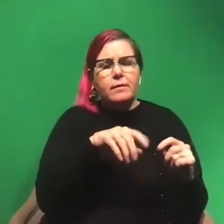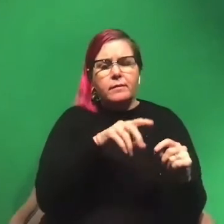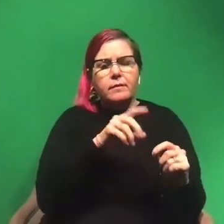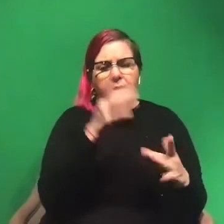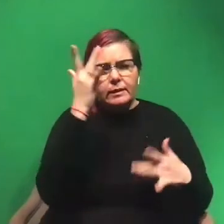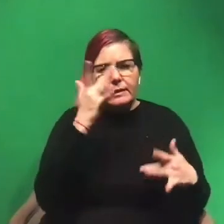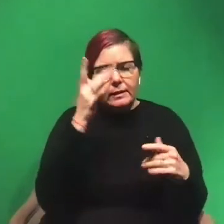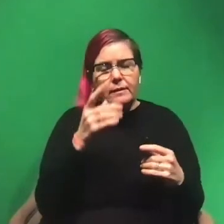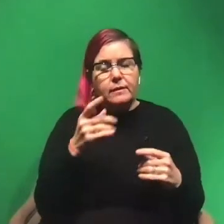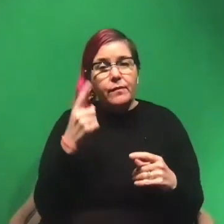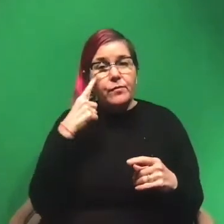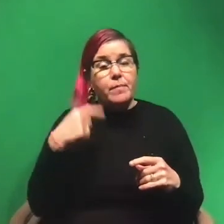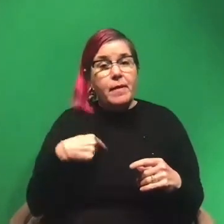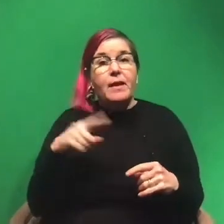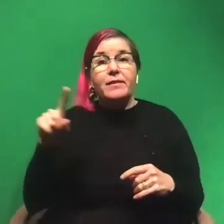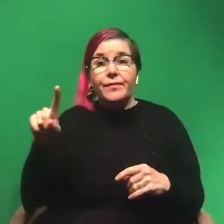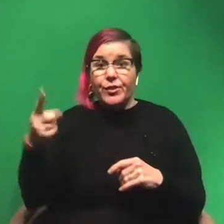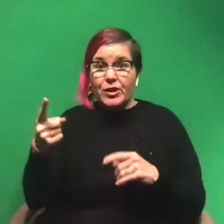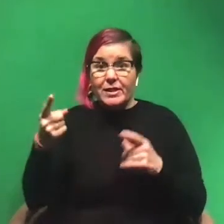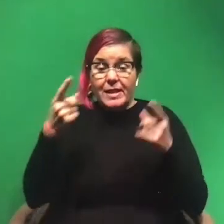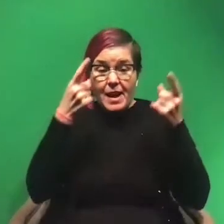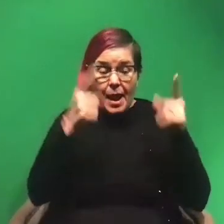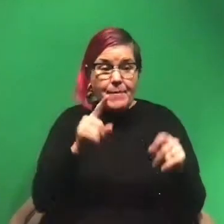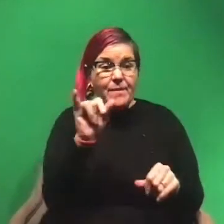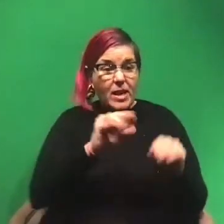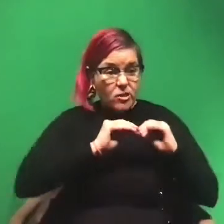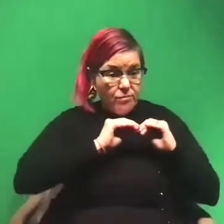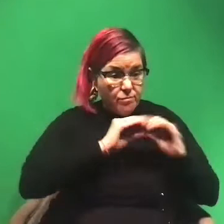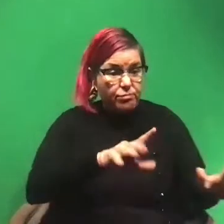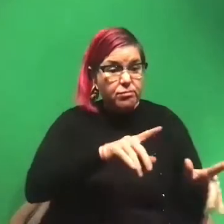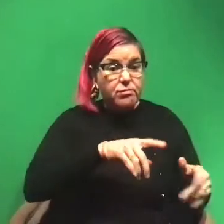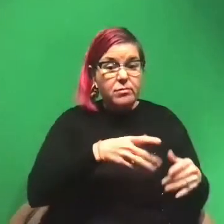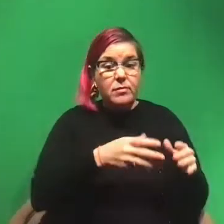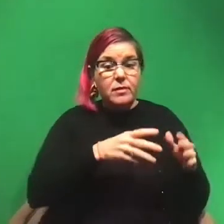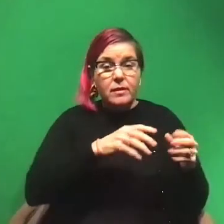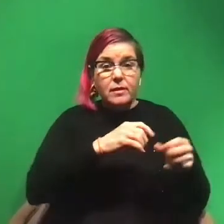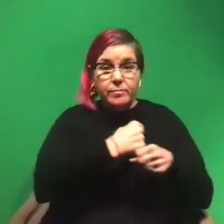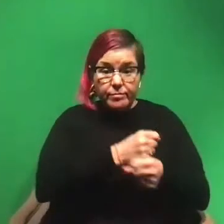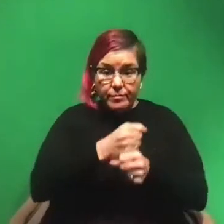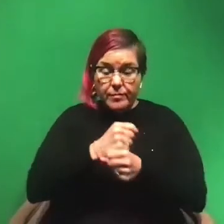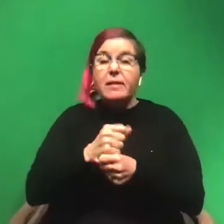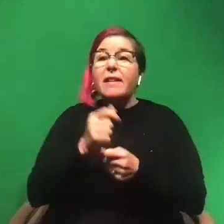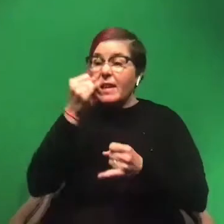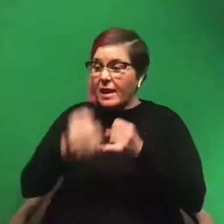always like the first point and the end point. You have infection going on, and what is the output? Somehow you develop immunity.